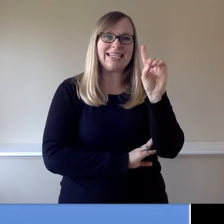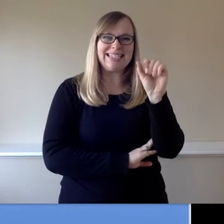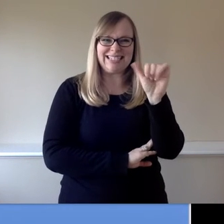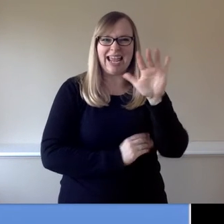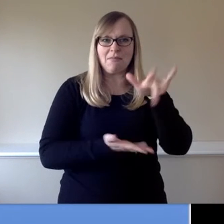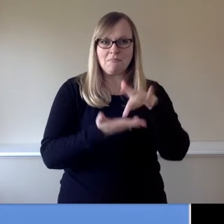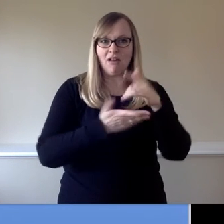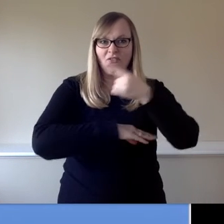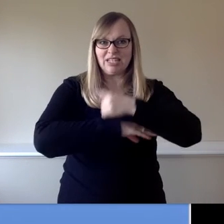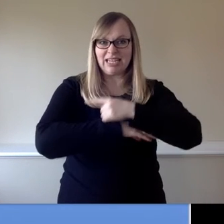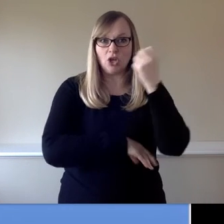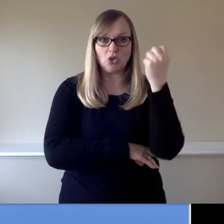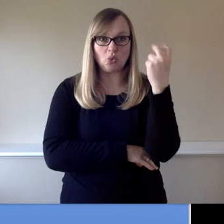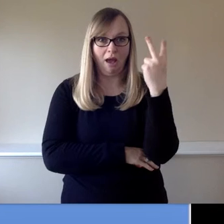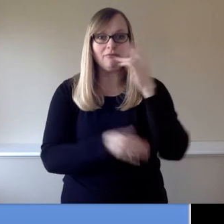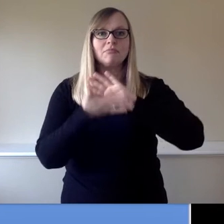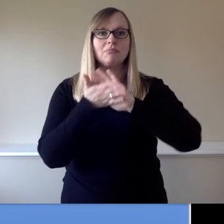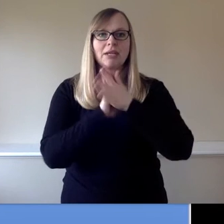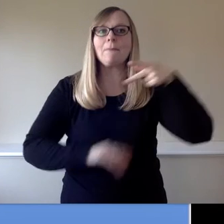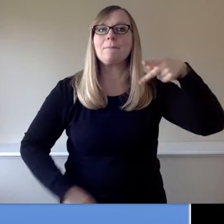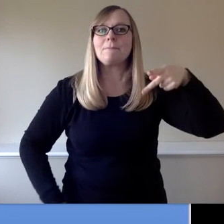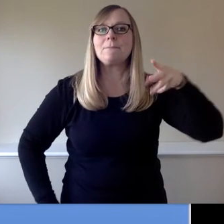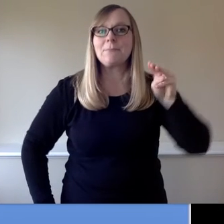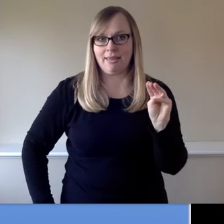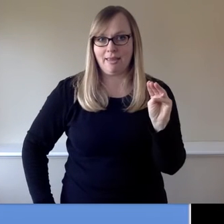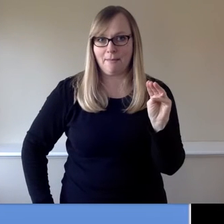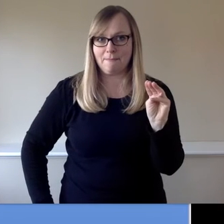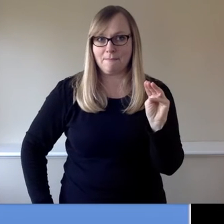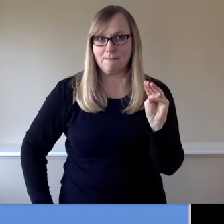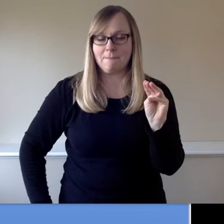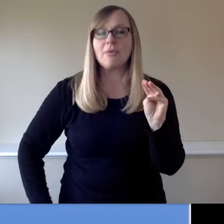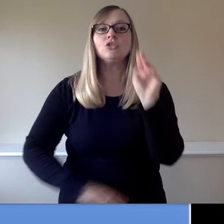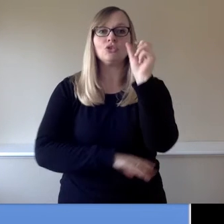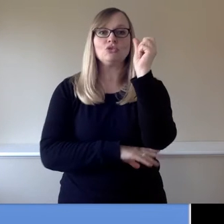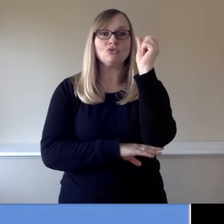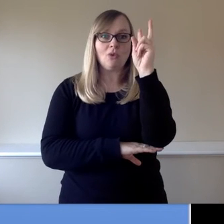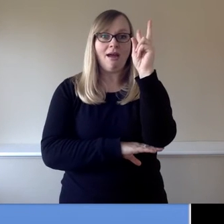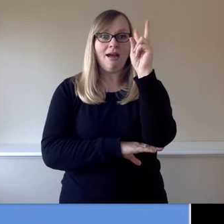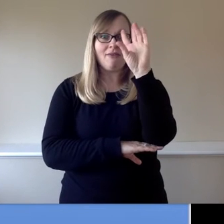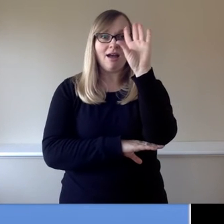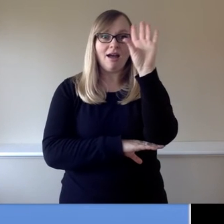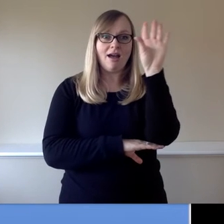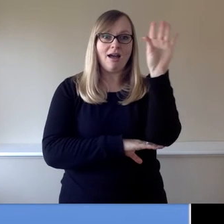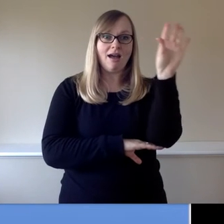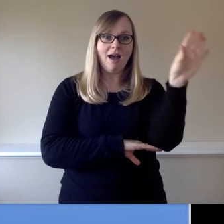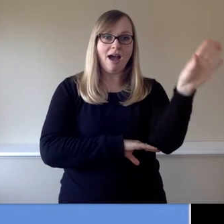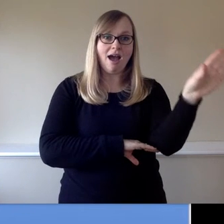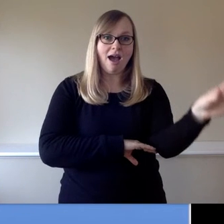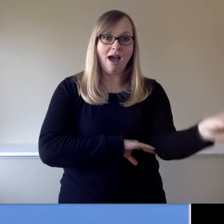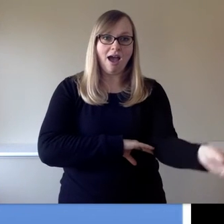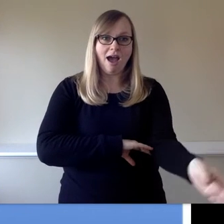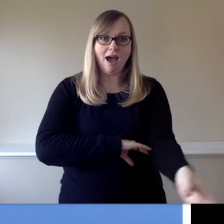PM. So the afternoon and evening, all the way until we get back to midnight, is PM.